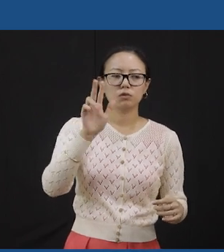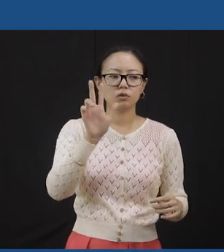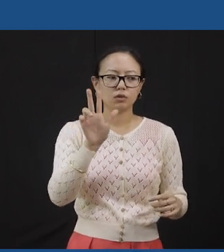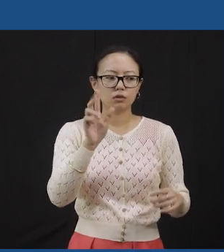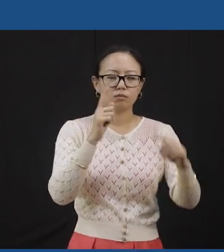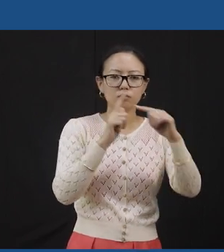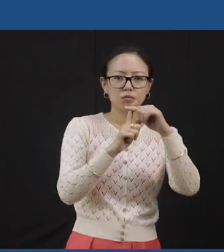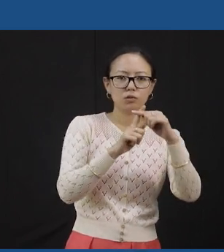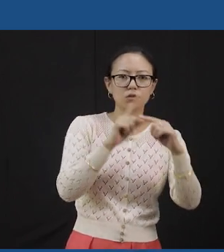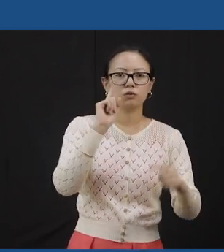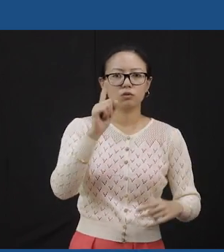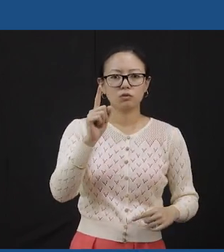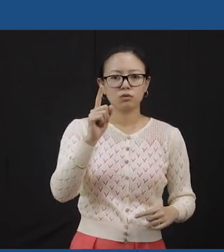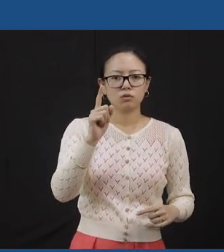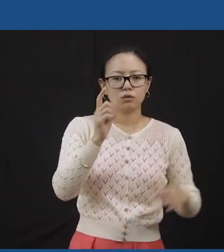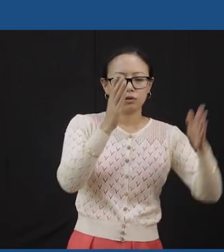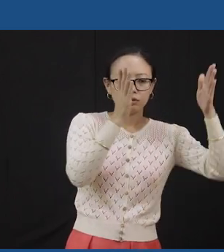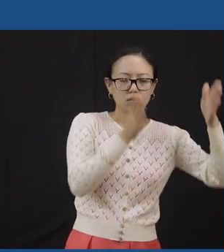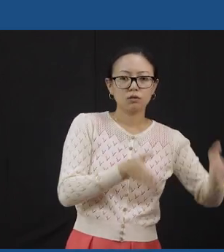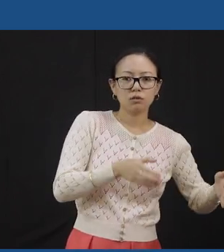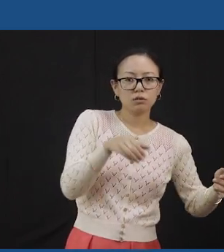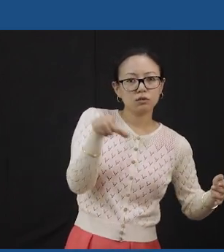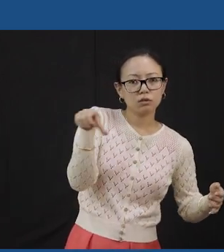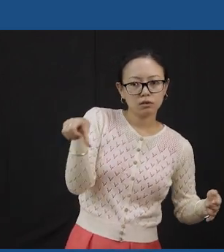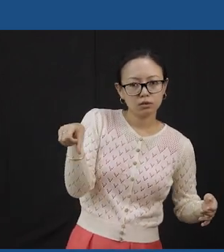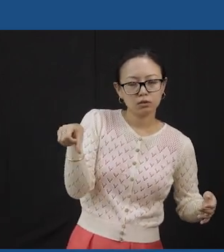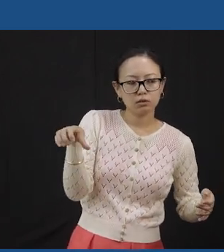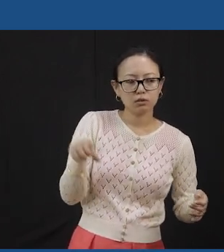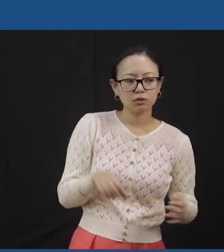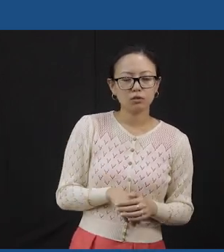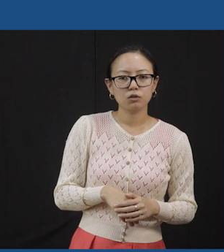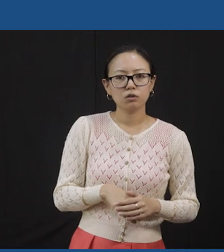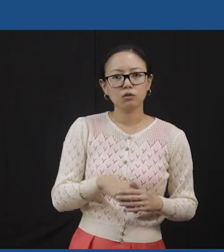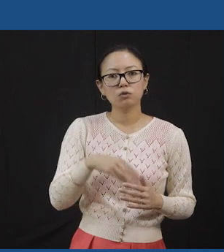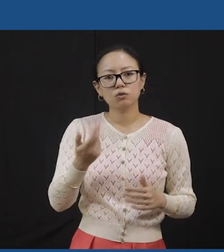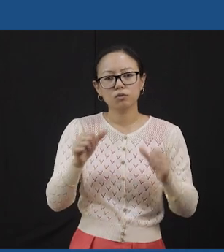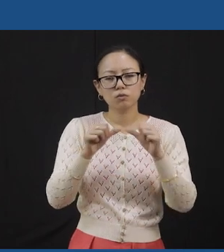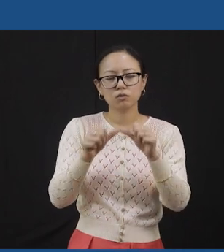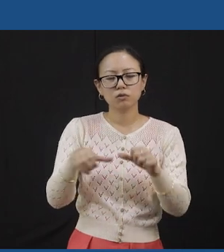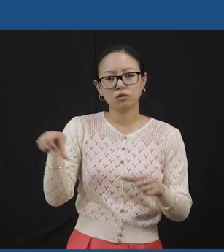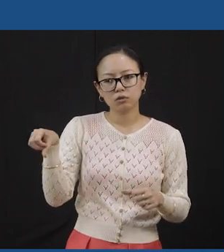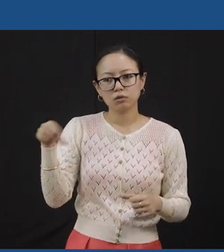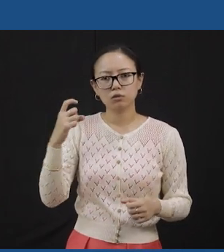So all together you got 971.